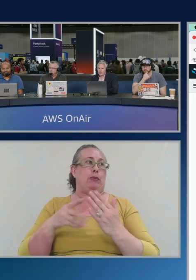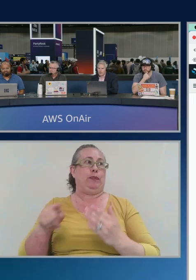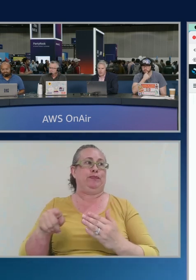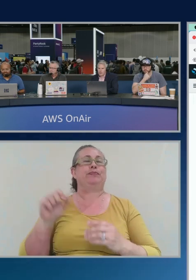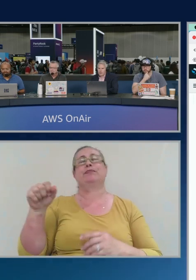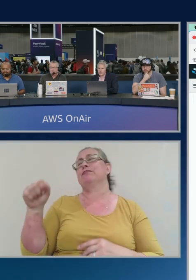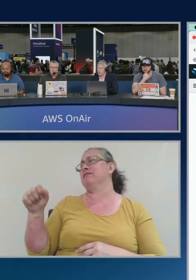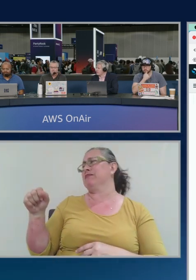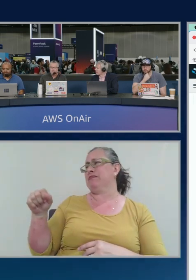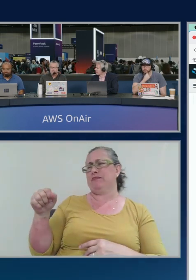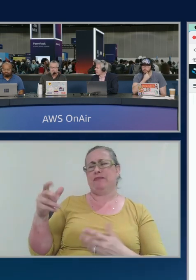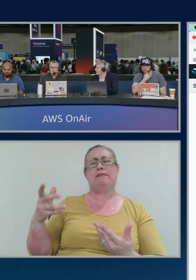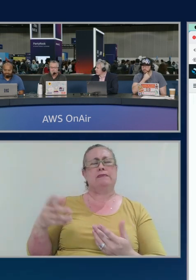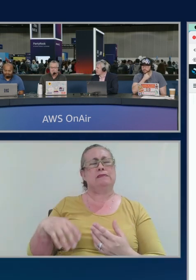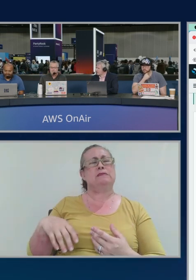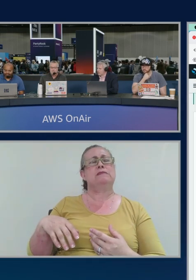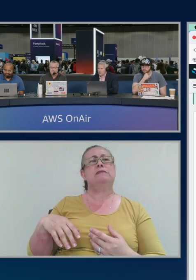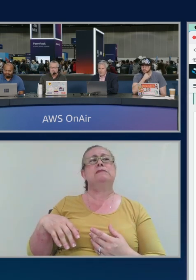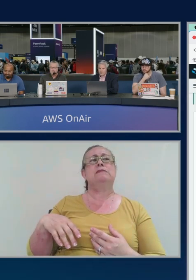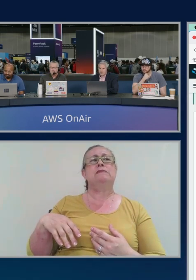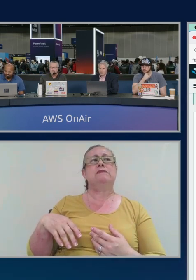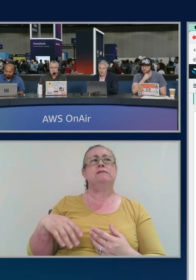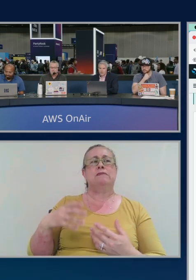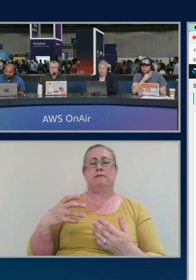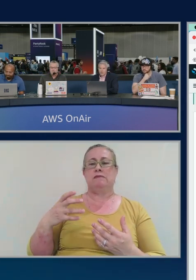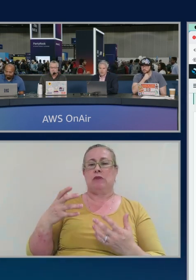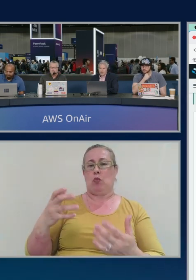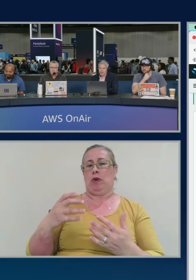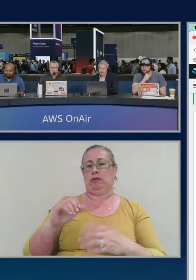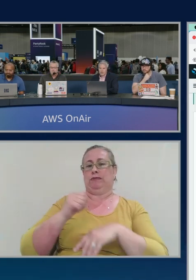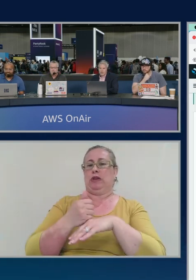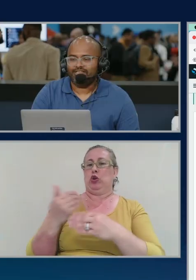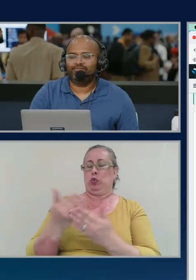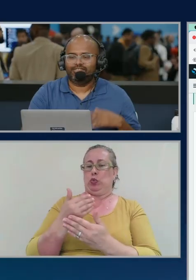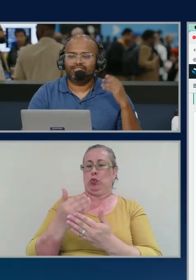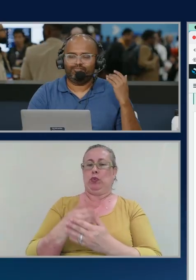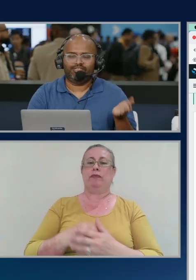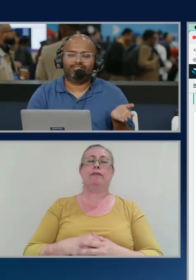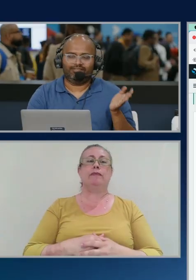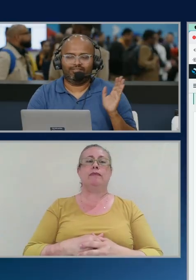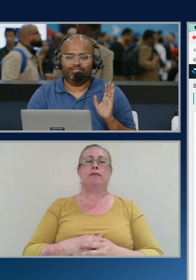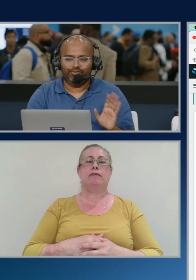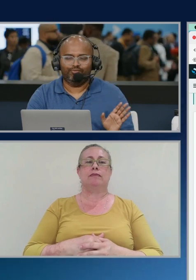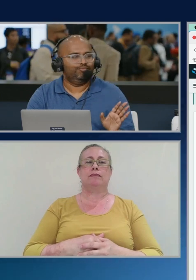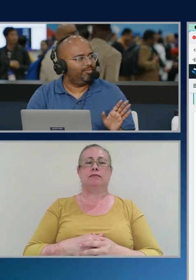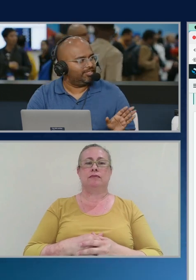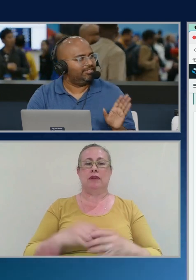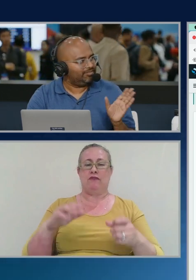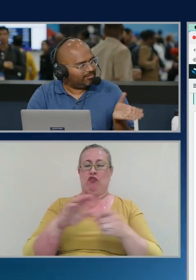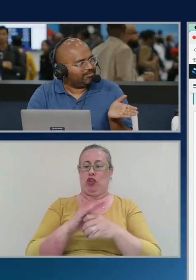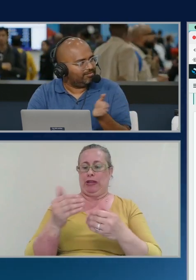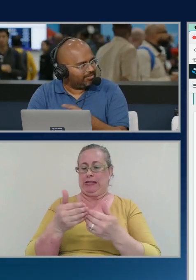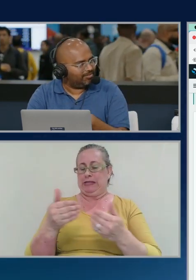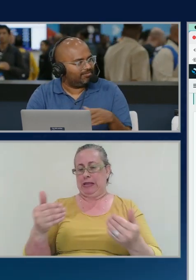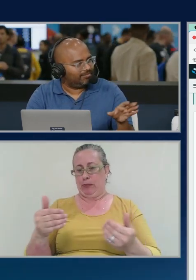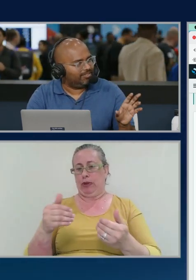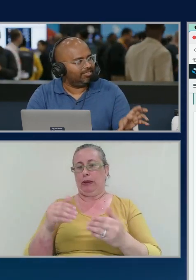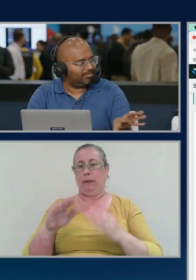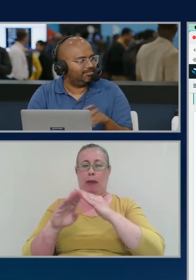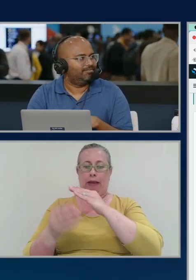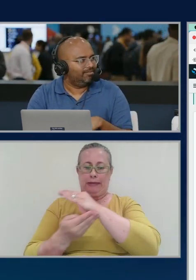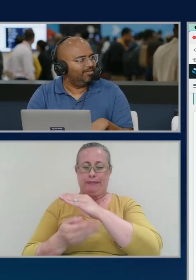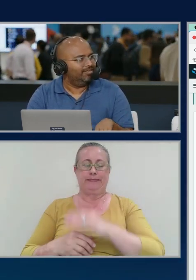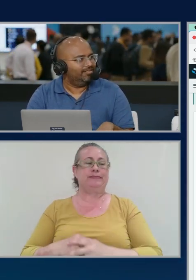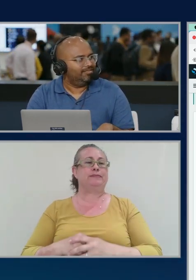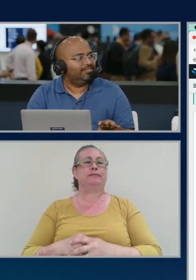want ideally, you want a new... I'm having network issues. So ideally, you want a separate new bucket. So it's